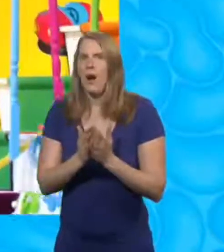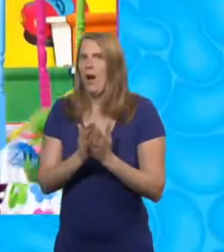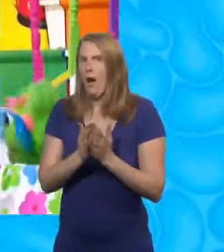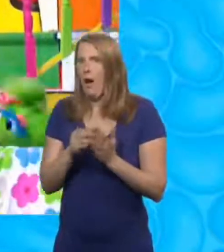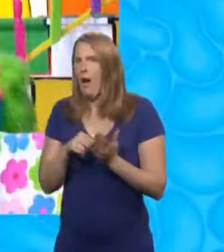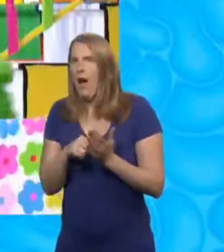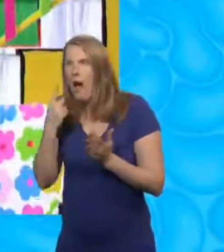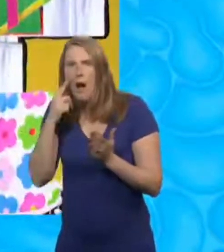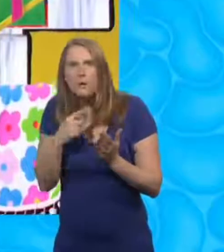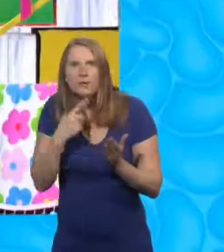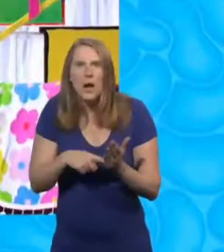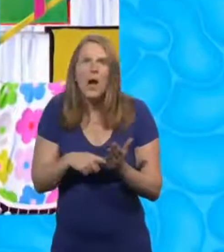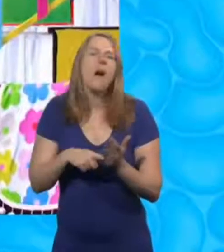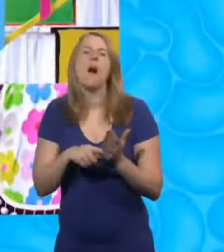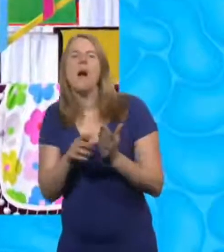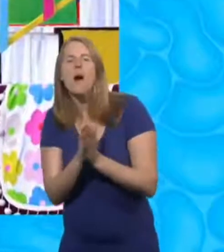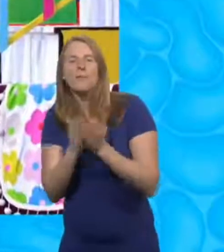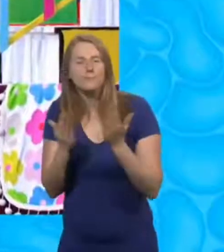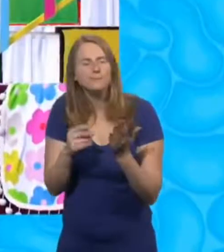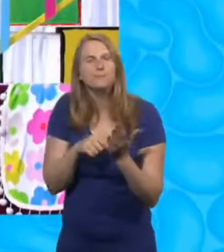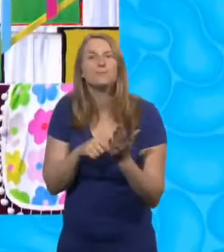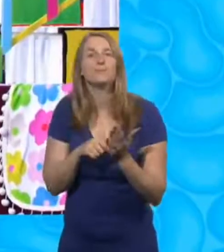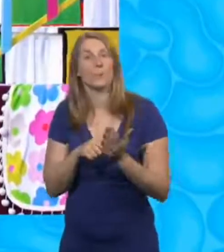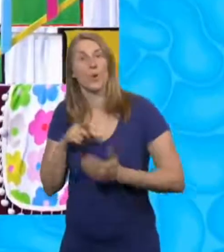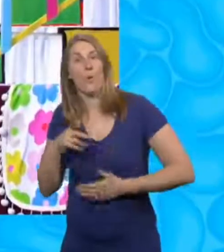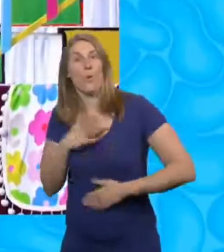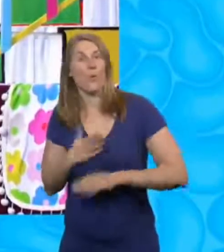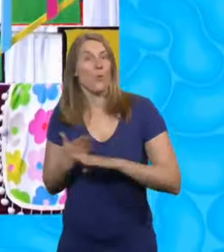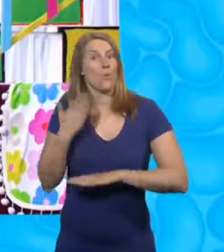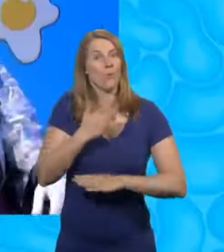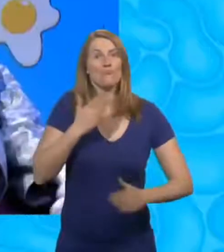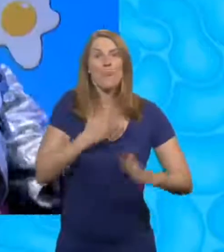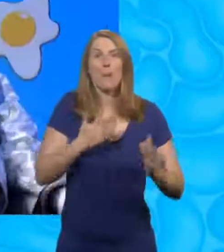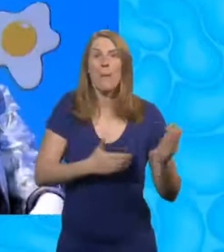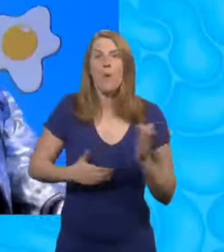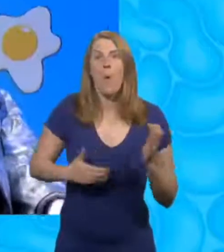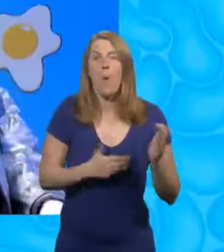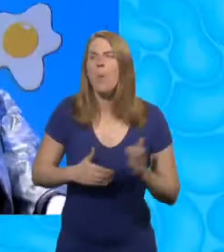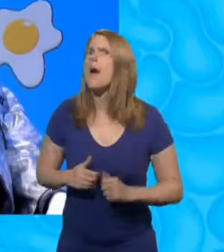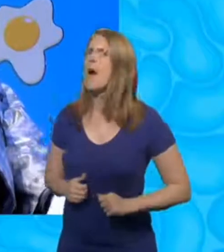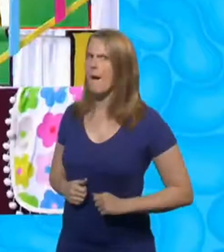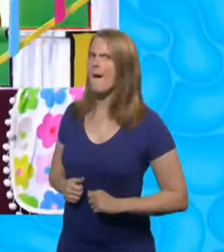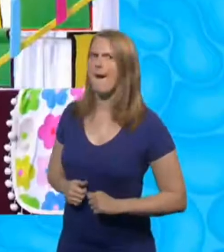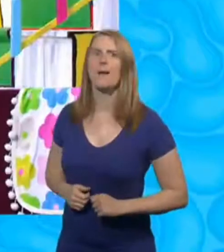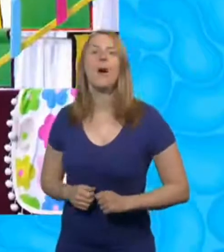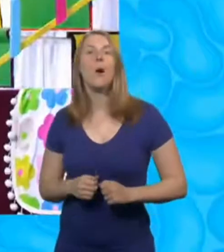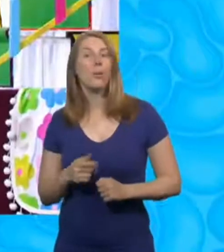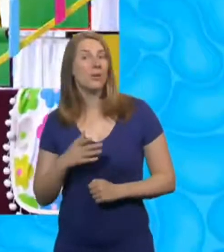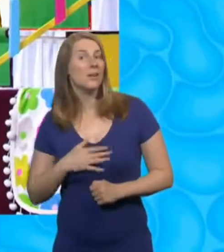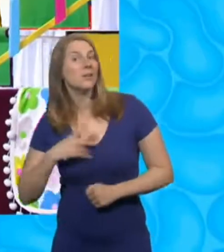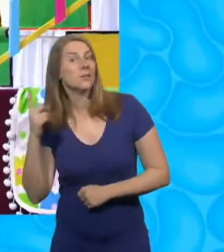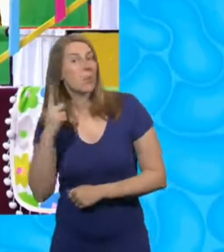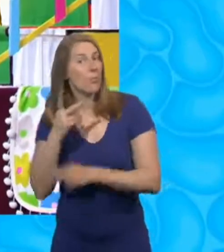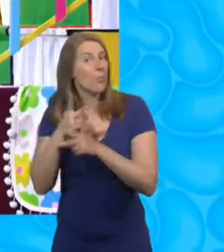It says here, do you want to go to the Grand Robot Ball? Yes. Ooh, yes. Do